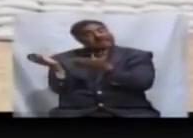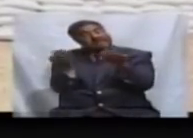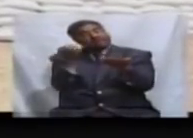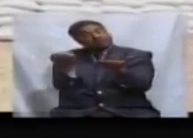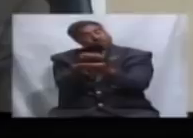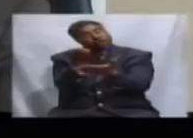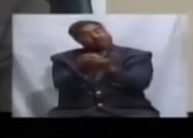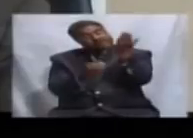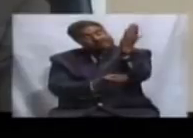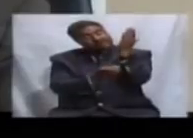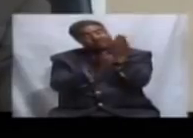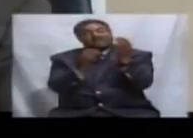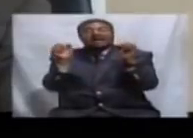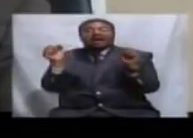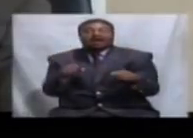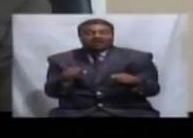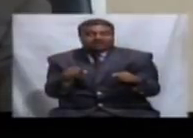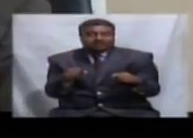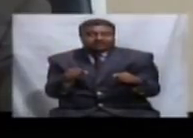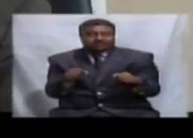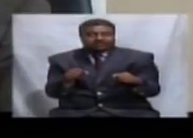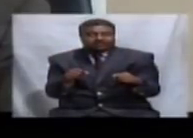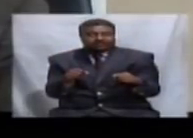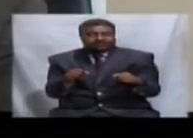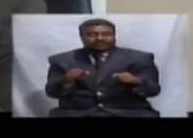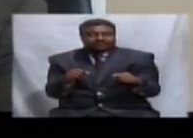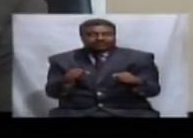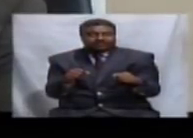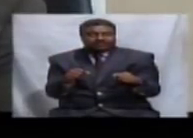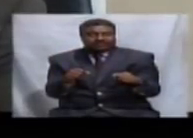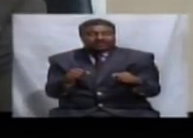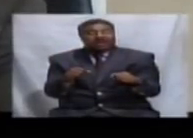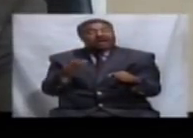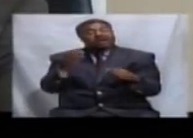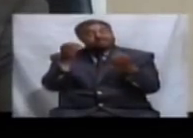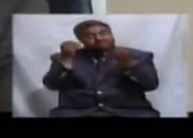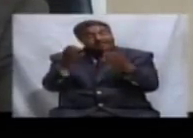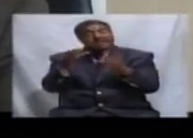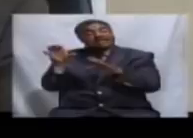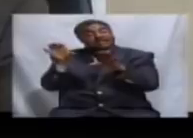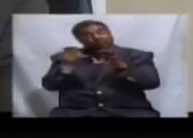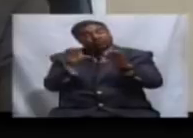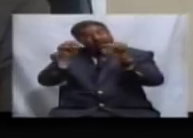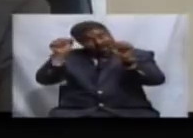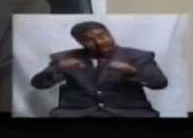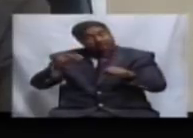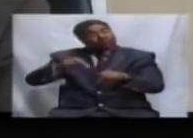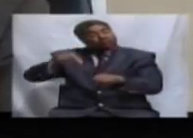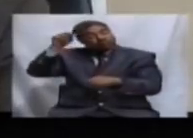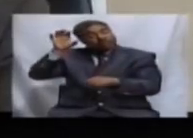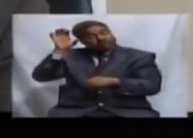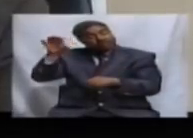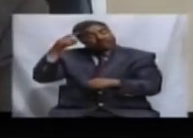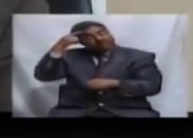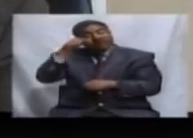with the plan. We can only create big numbers in employment in agriculture. As Northern Province, we've looked at the